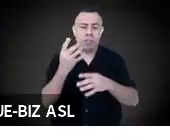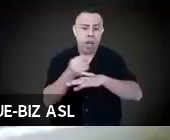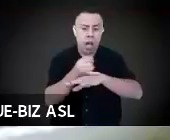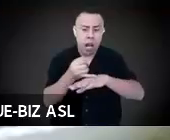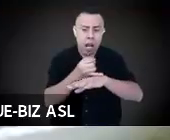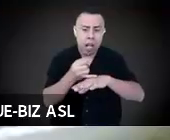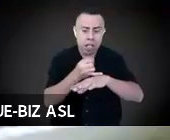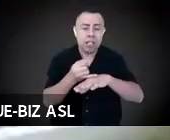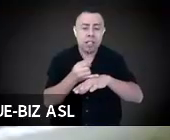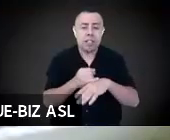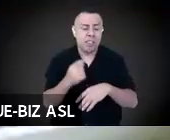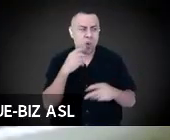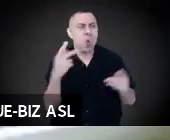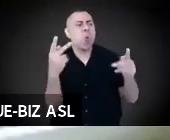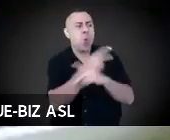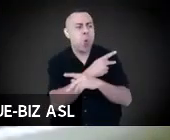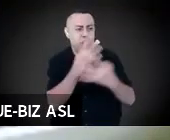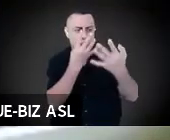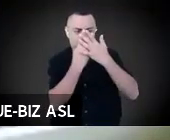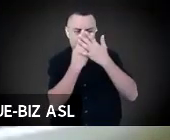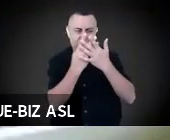Yep. And